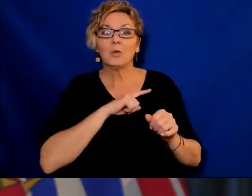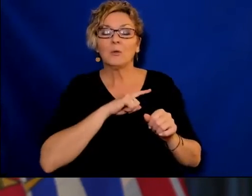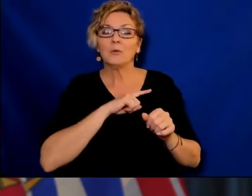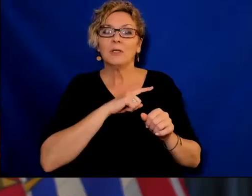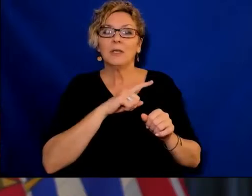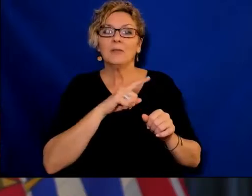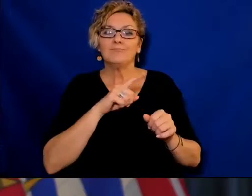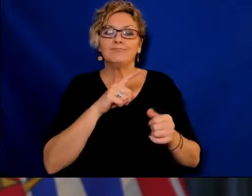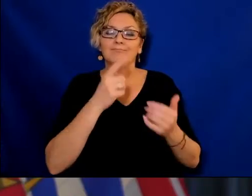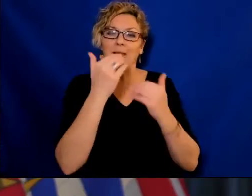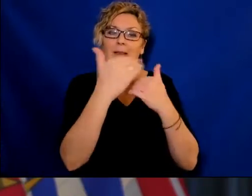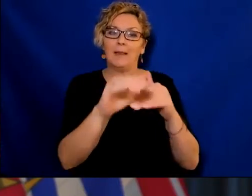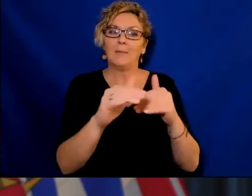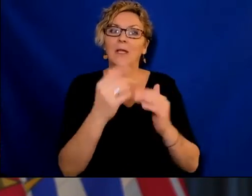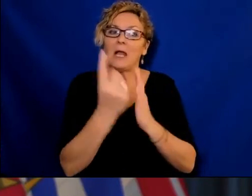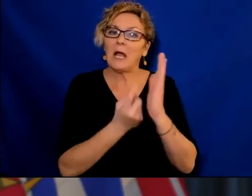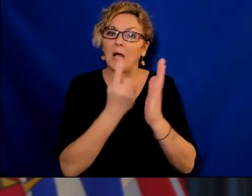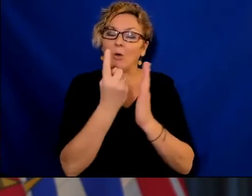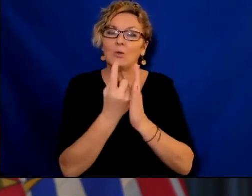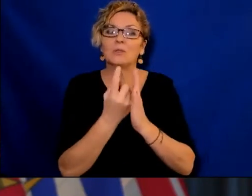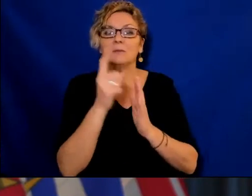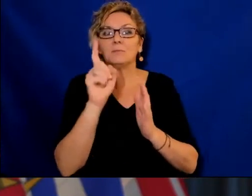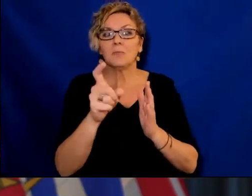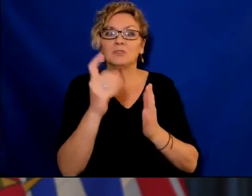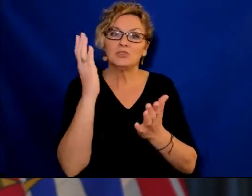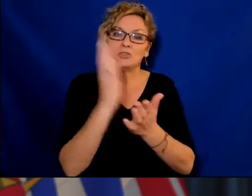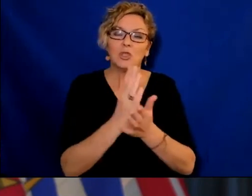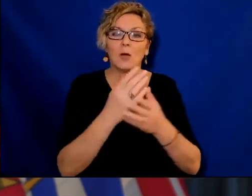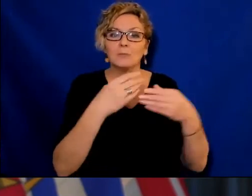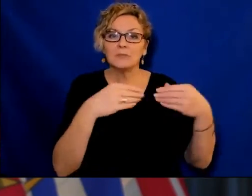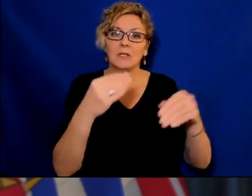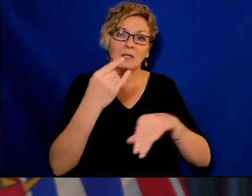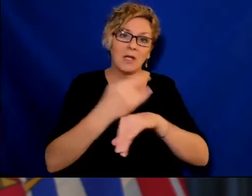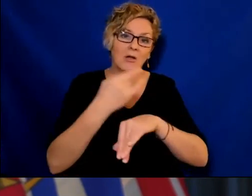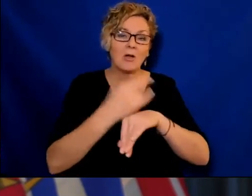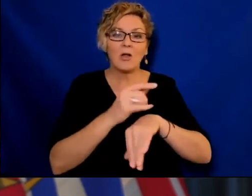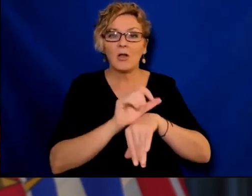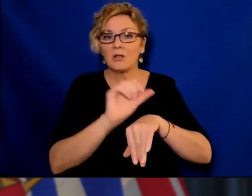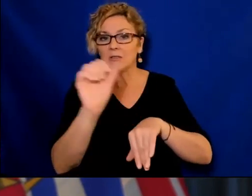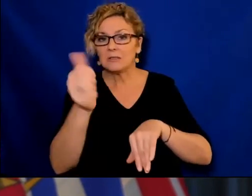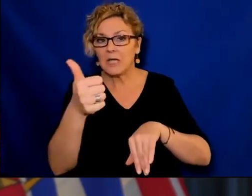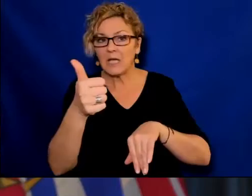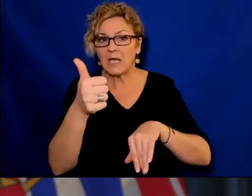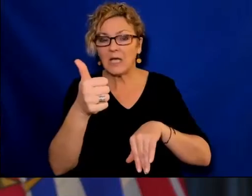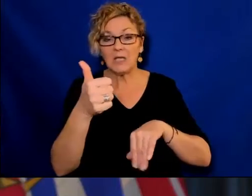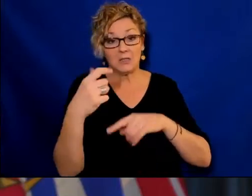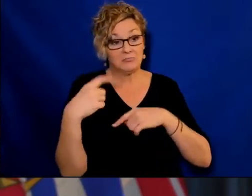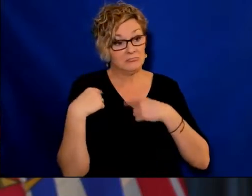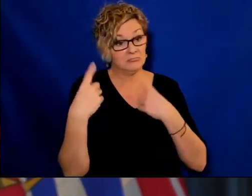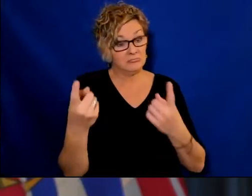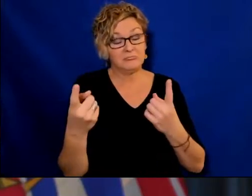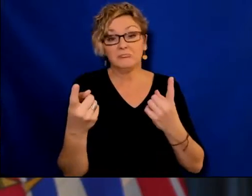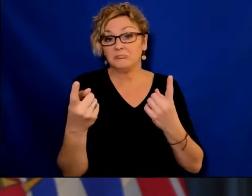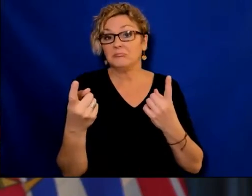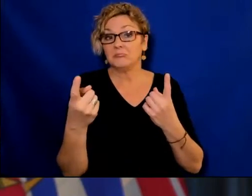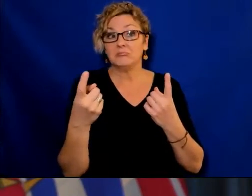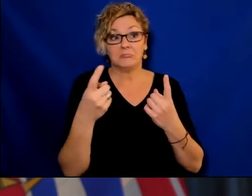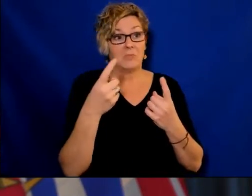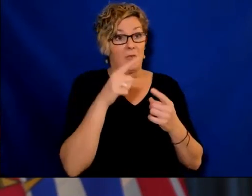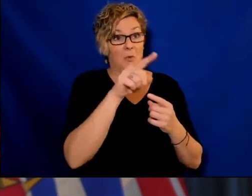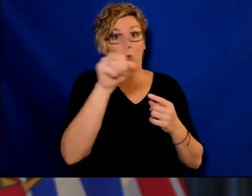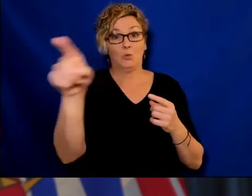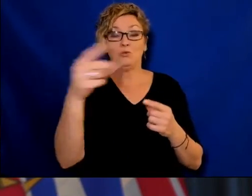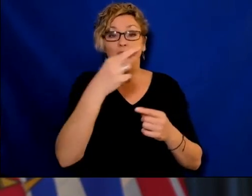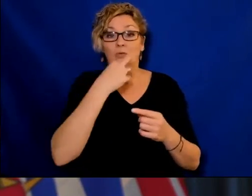drinking, less eating, they tended to flout the rules. So we took measures to put things in place that made those environments